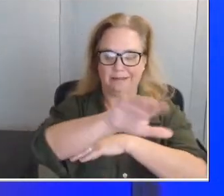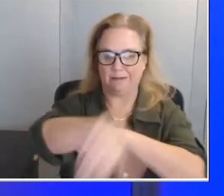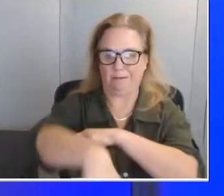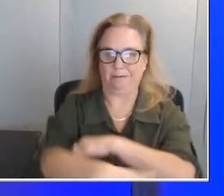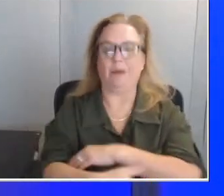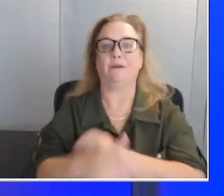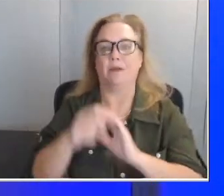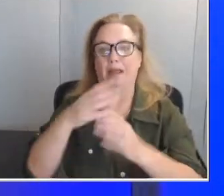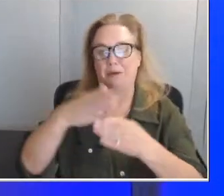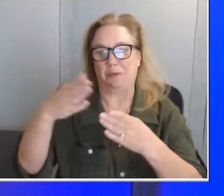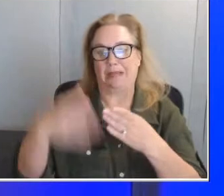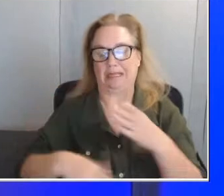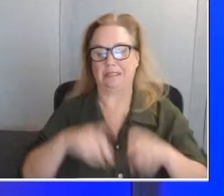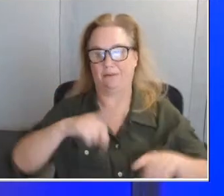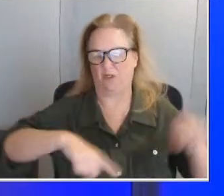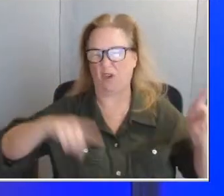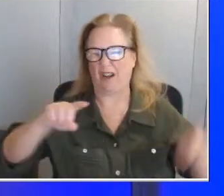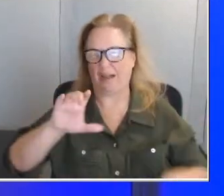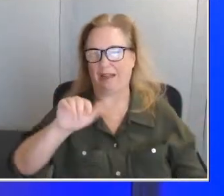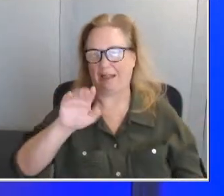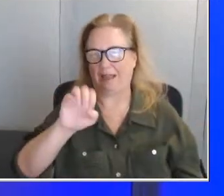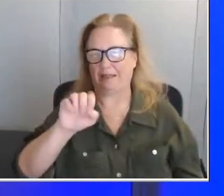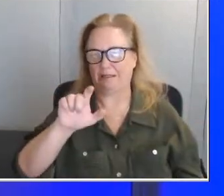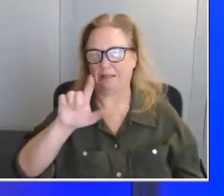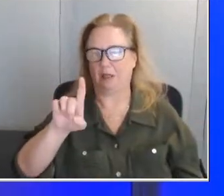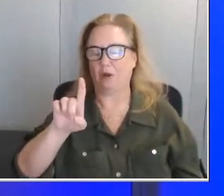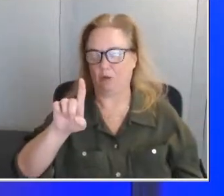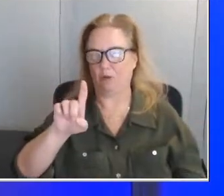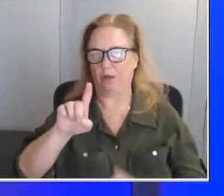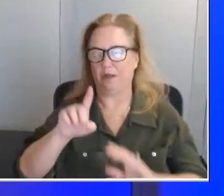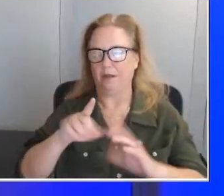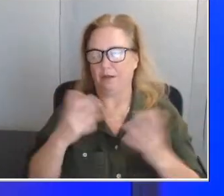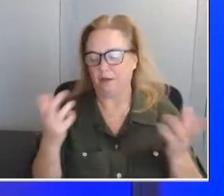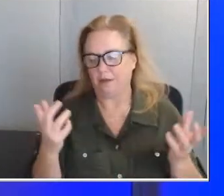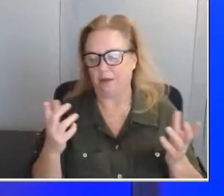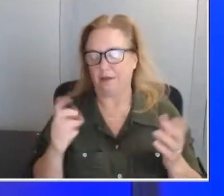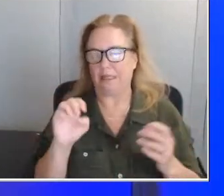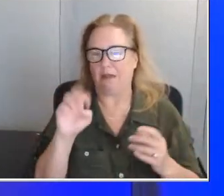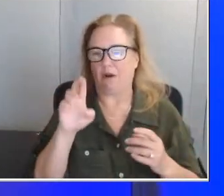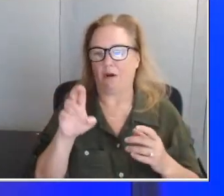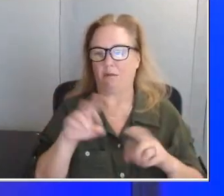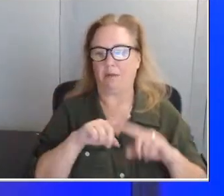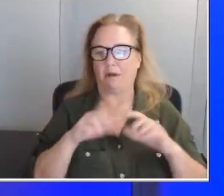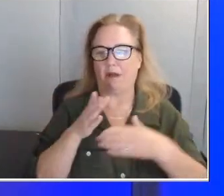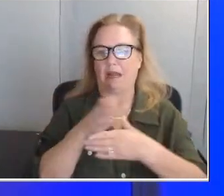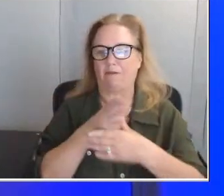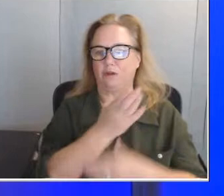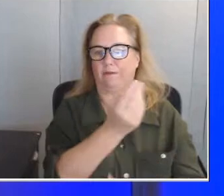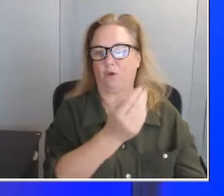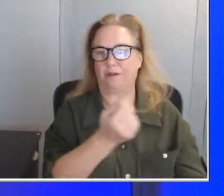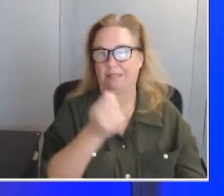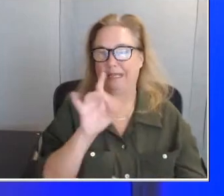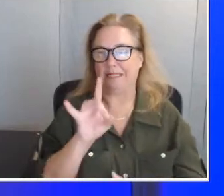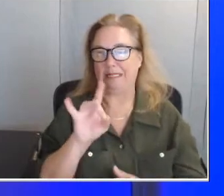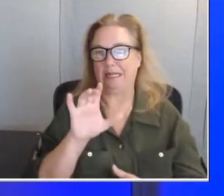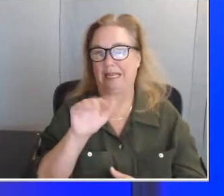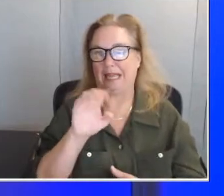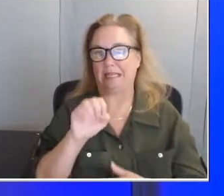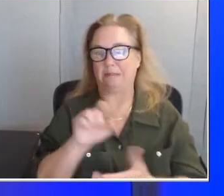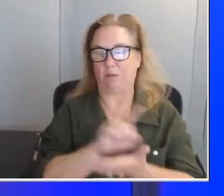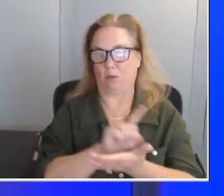a varying caseload and operations, but on average, I'd say around 14 to 18 cases per